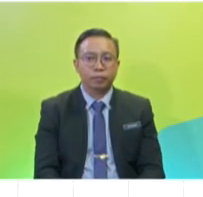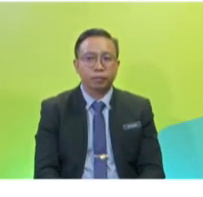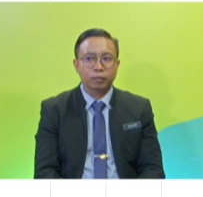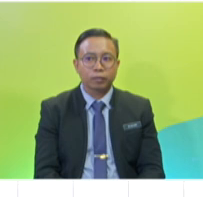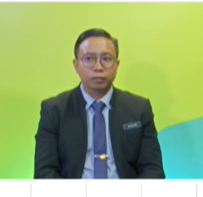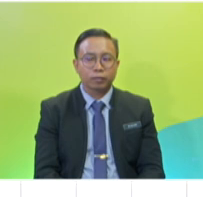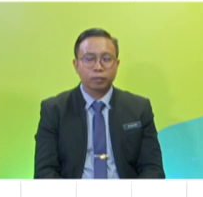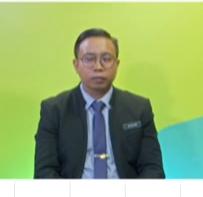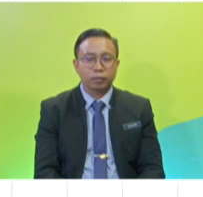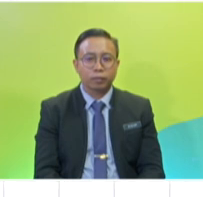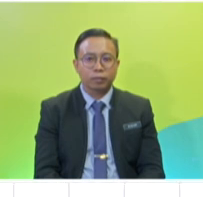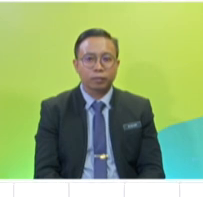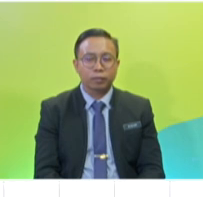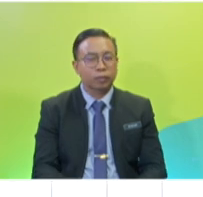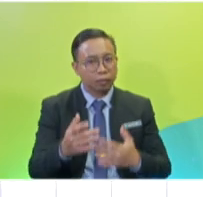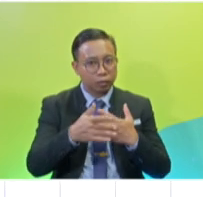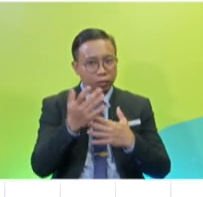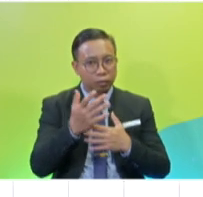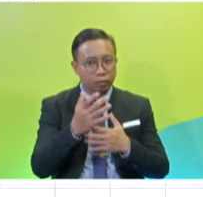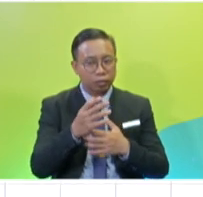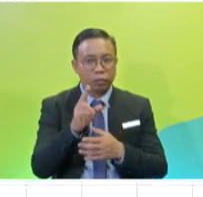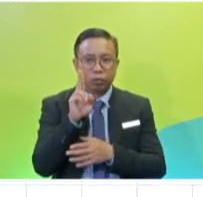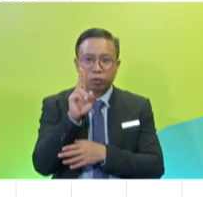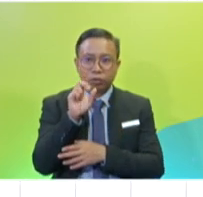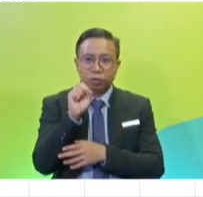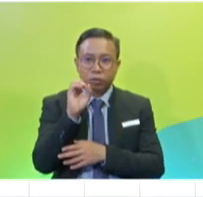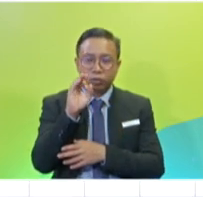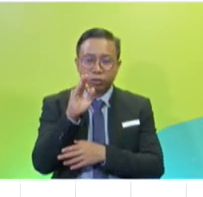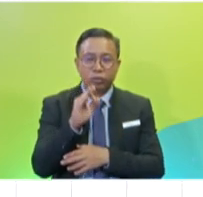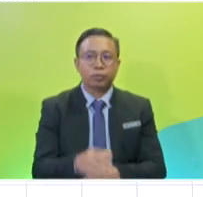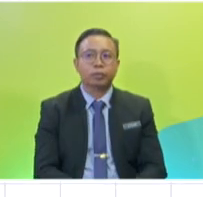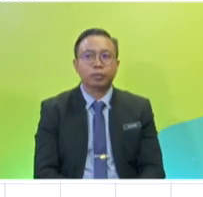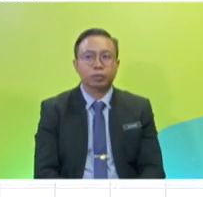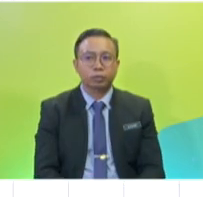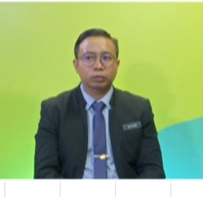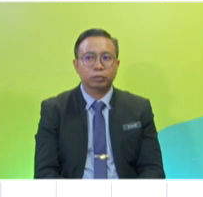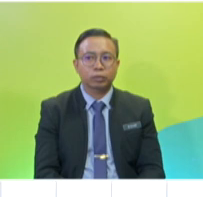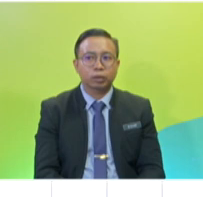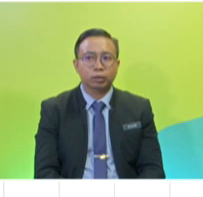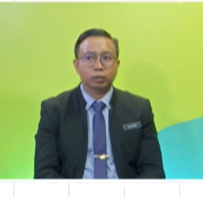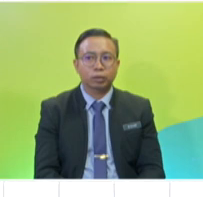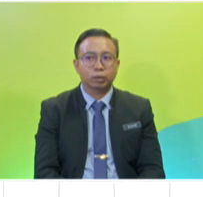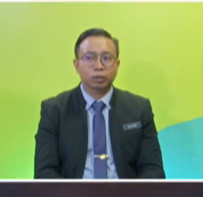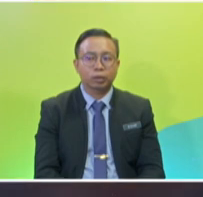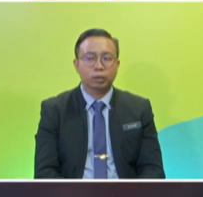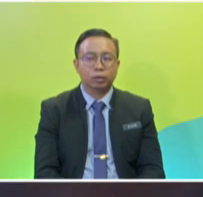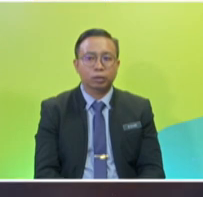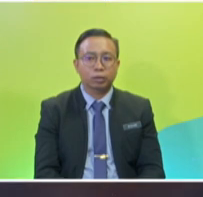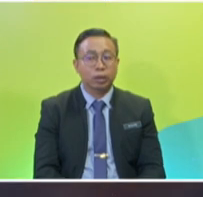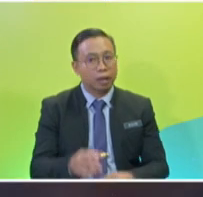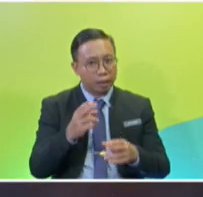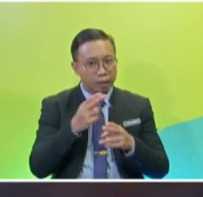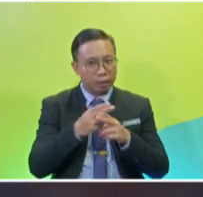Hi, madam. Hi, Miss Shafika. Okay. You can call me Yusof. Uso. Wow, that's a unique one. All right. We already have the nicknames